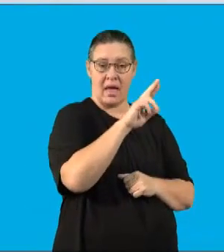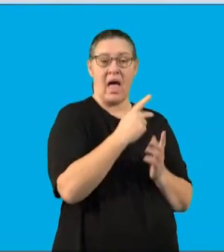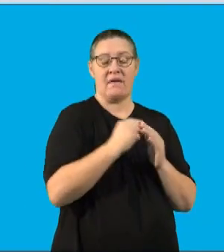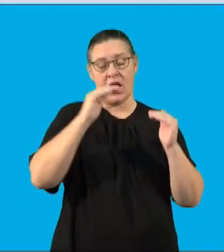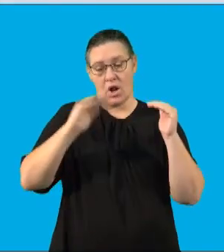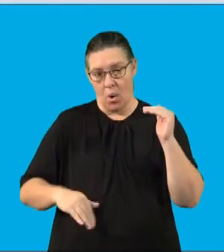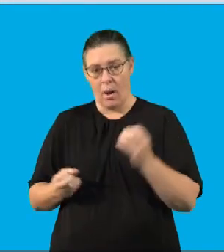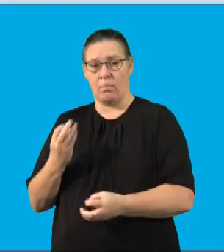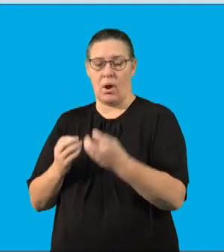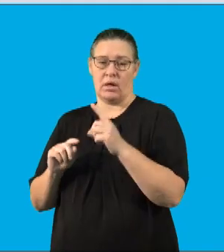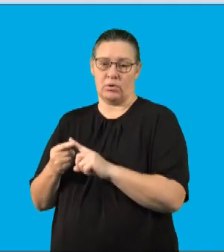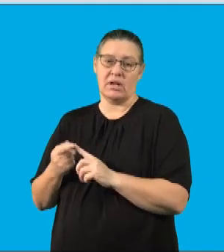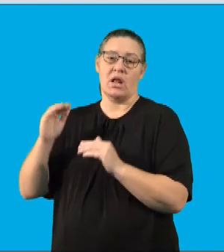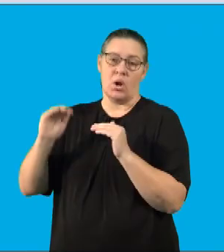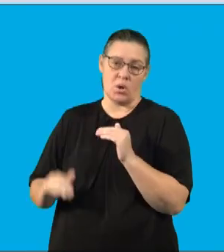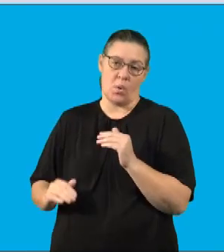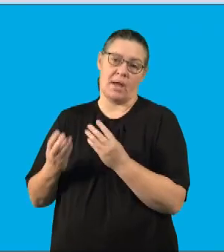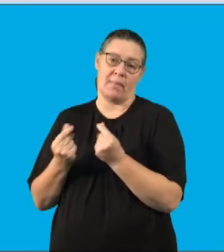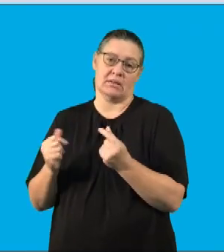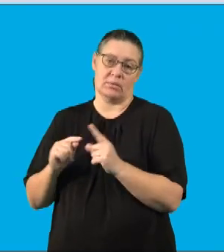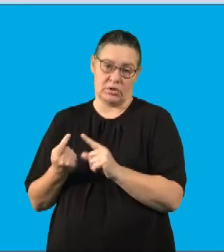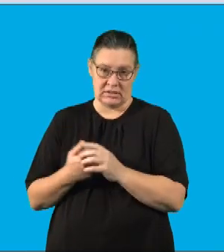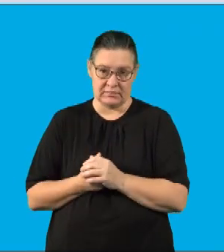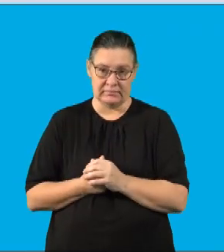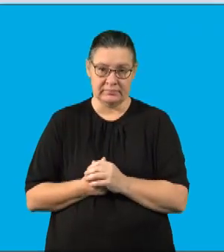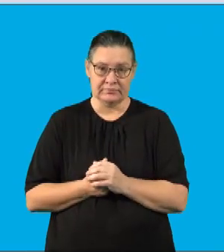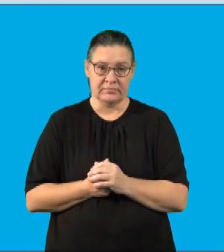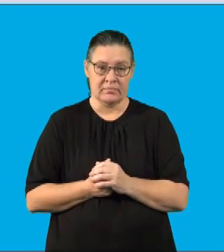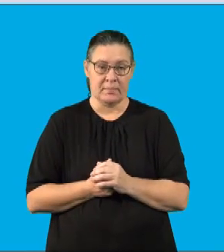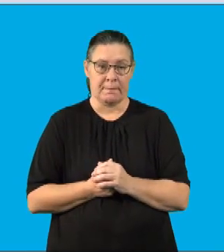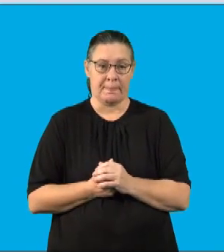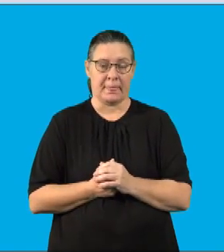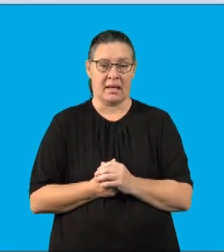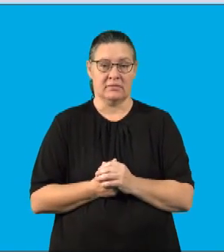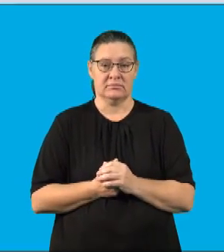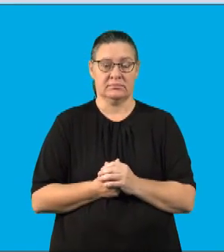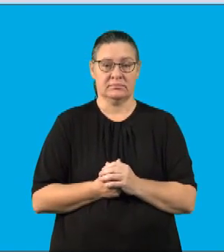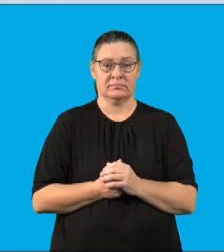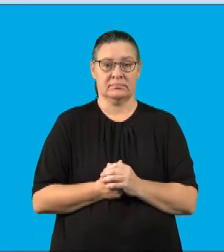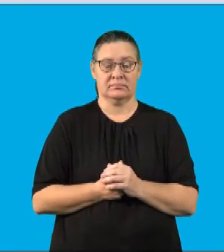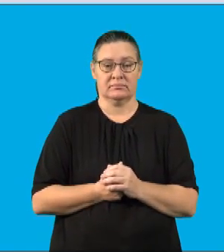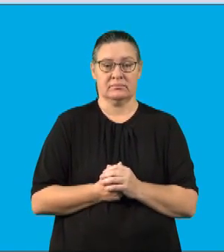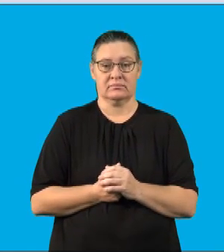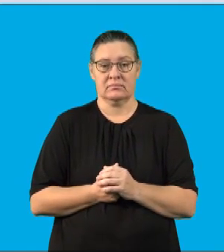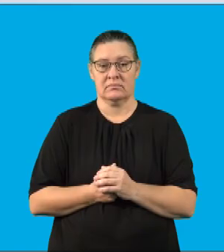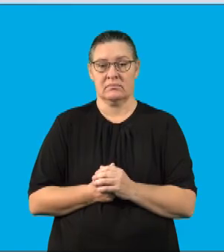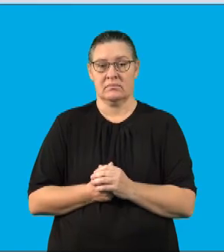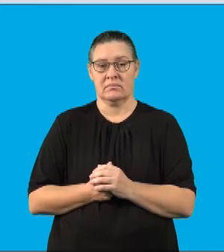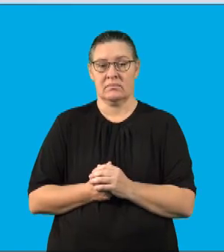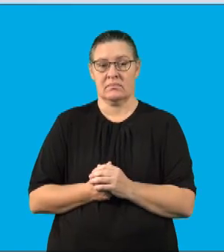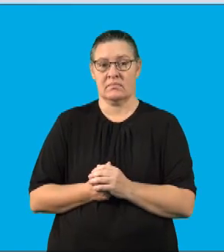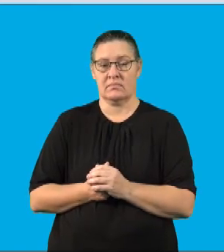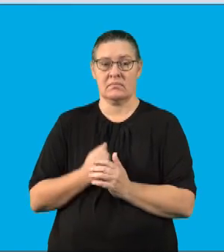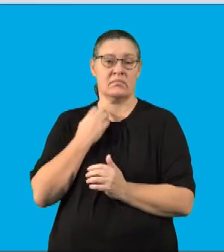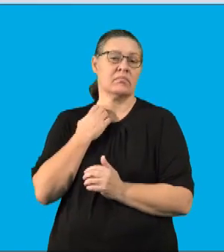pressure will have a lower boiling point and also the lower melting point. So a substance can have both higher melting point and boiling